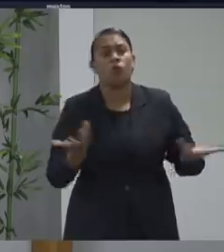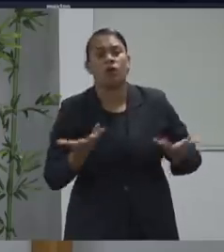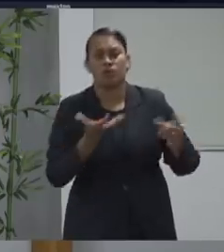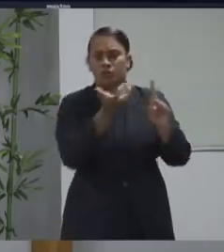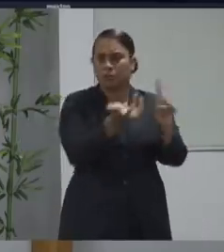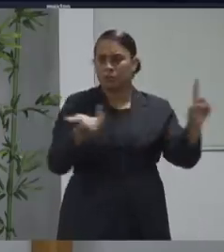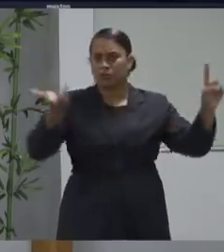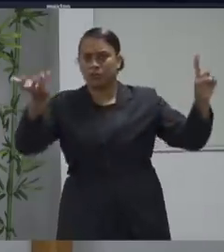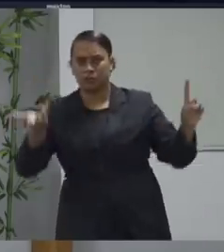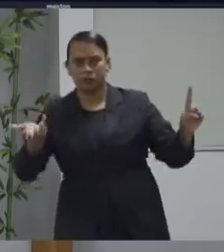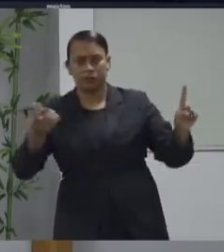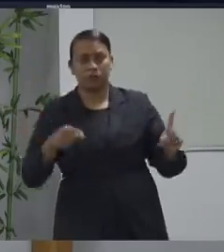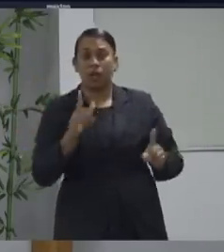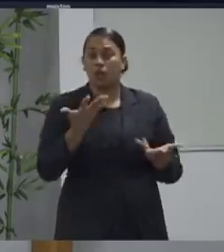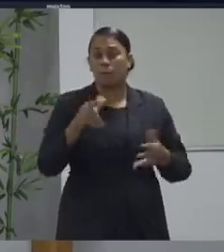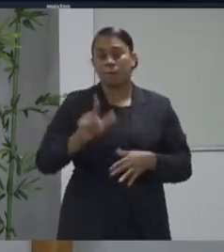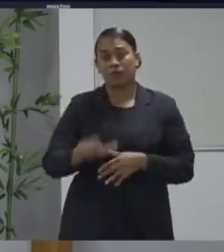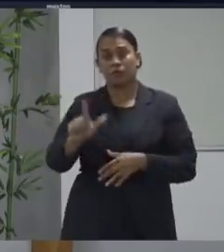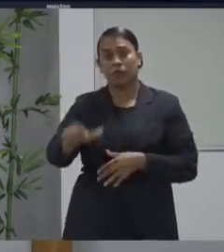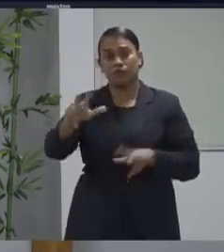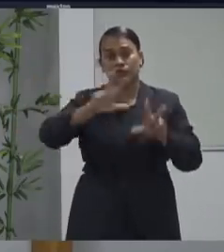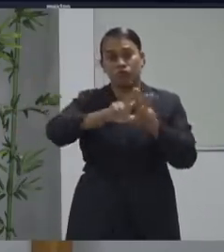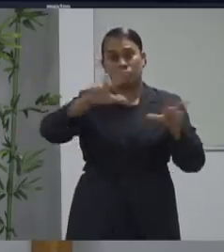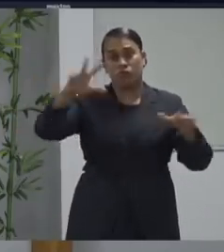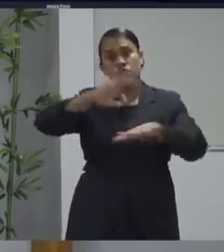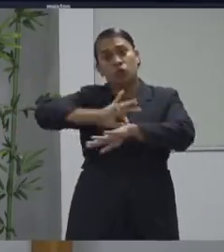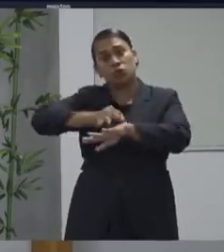Hospital, where they are in stable condition.